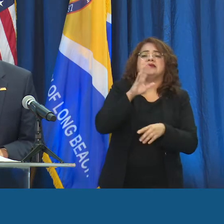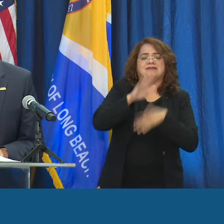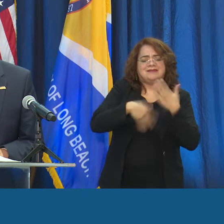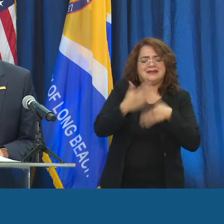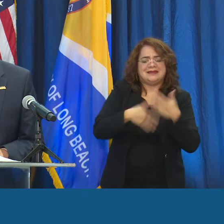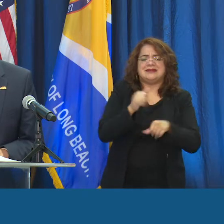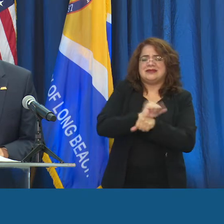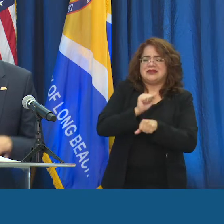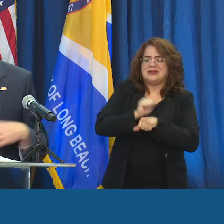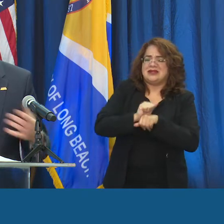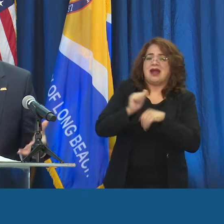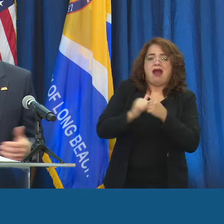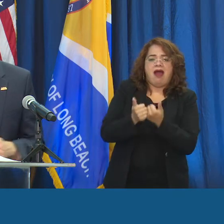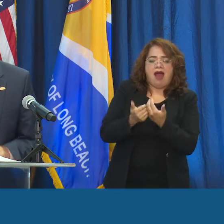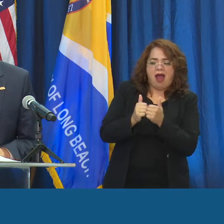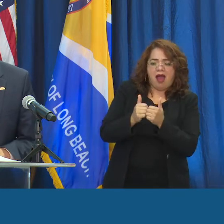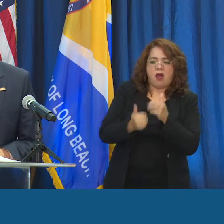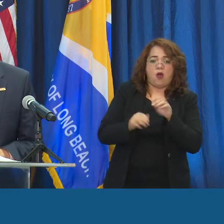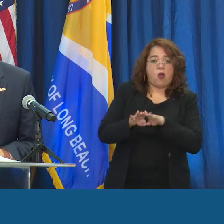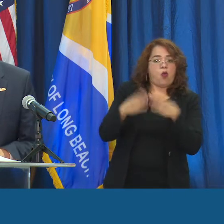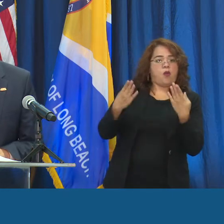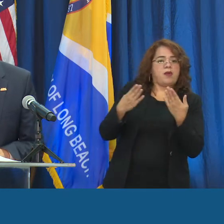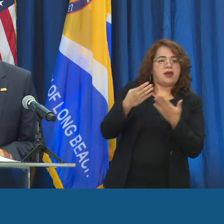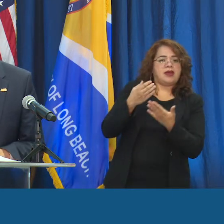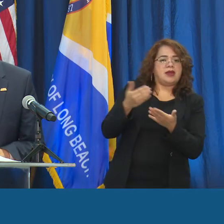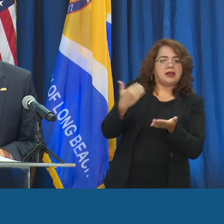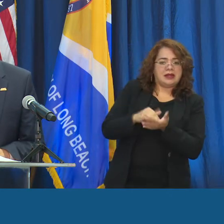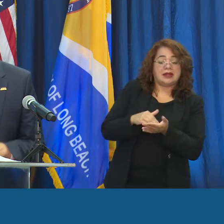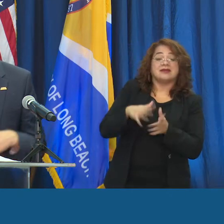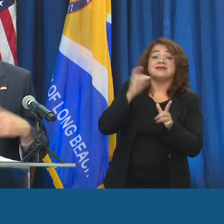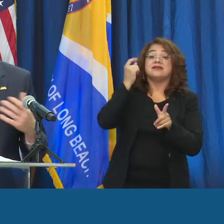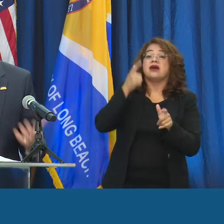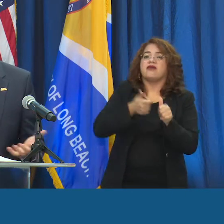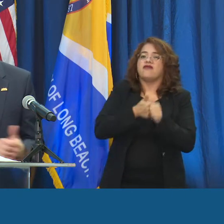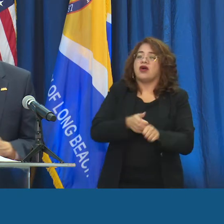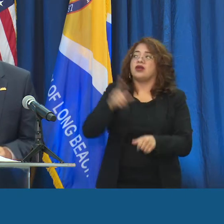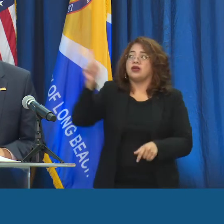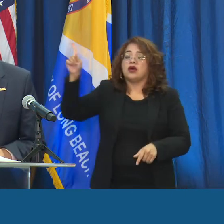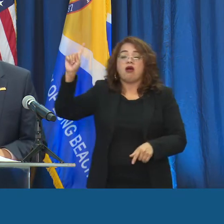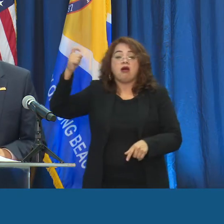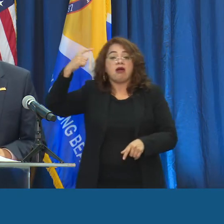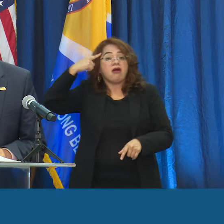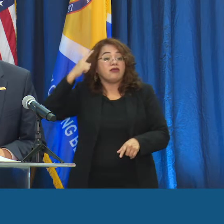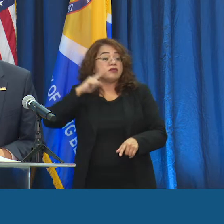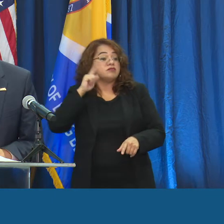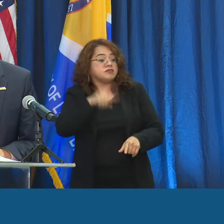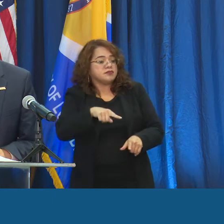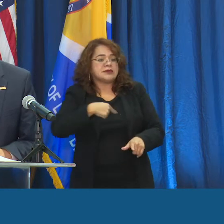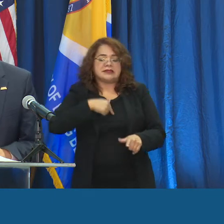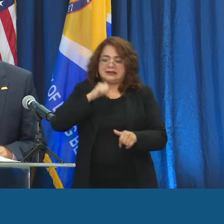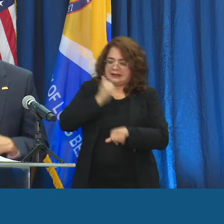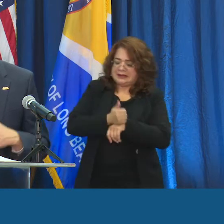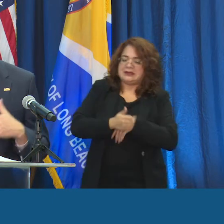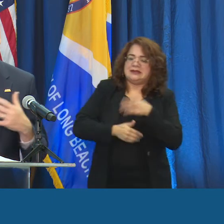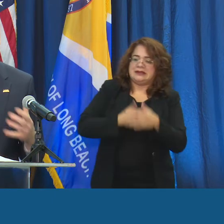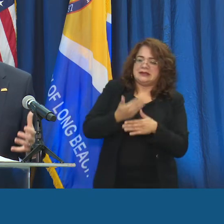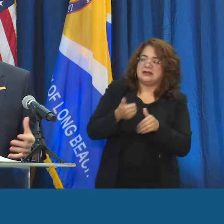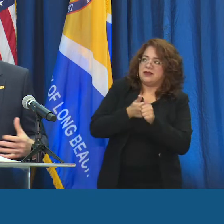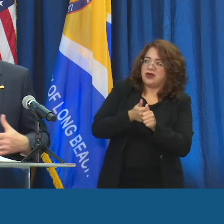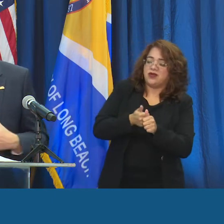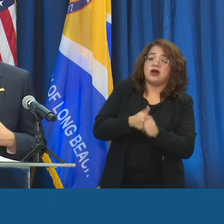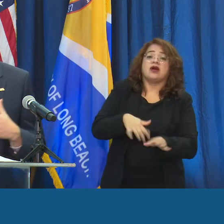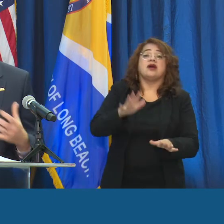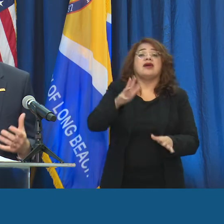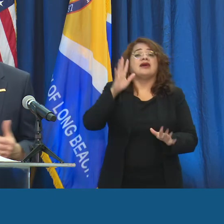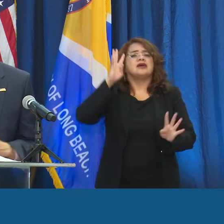can through the health order and following the governor's health order. Creativity and adapting new models as we let them use their parking